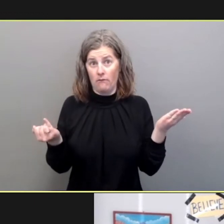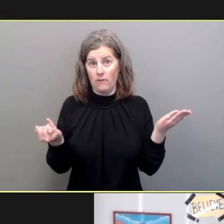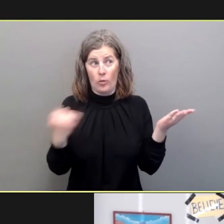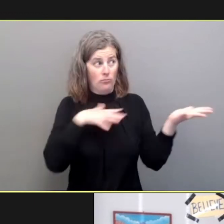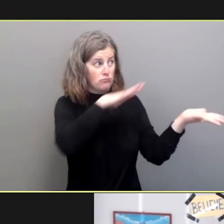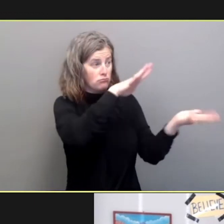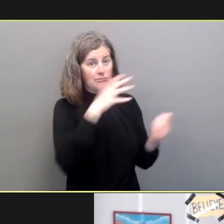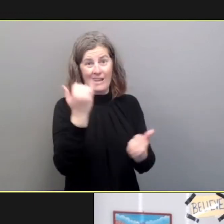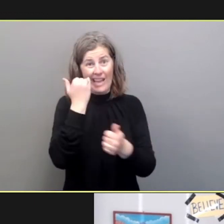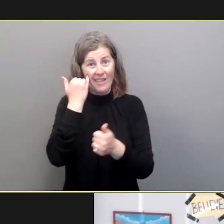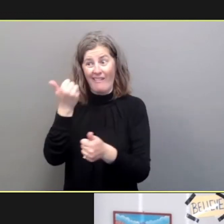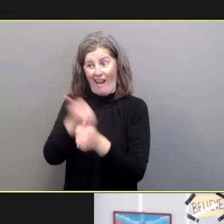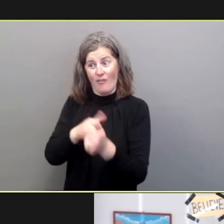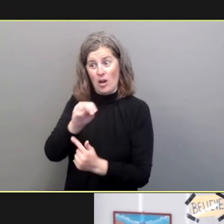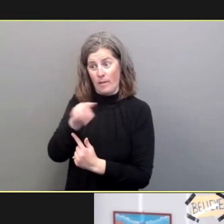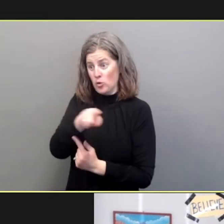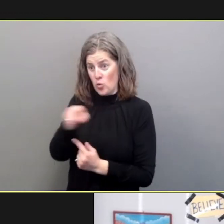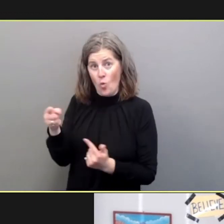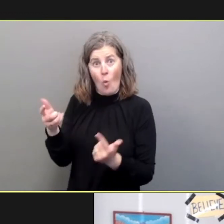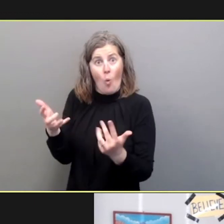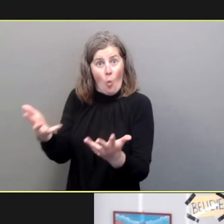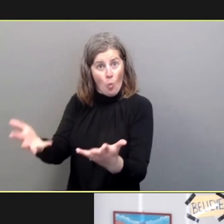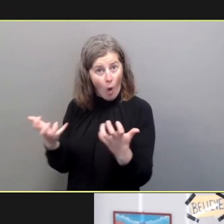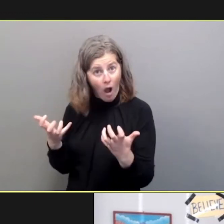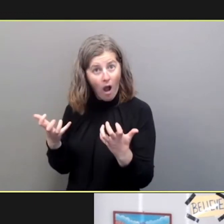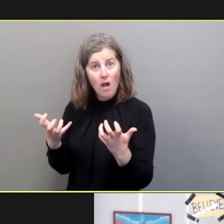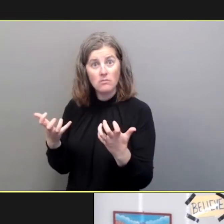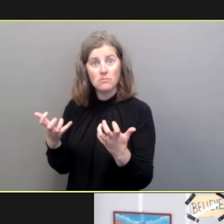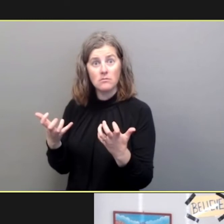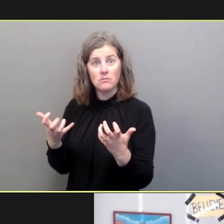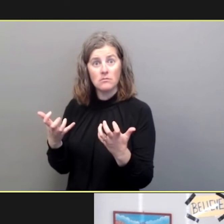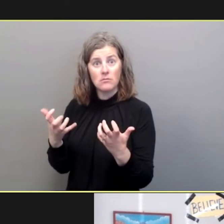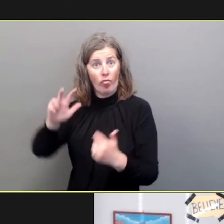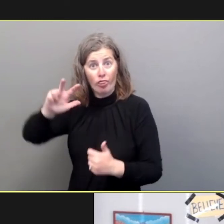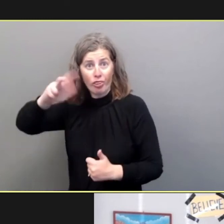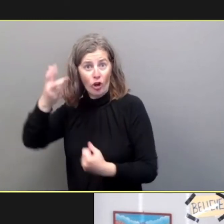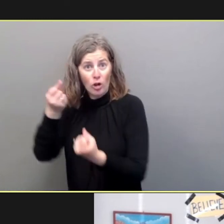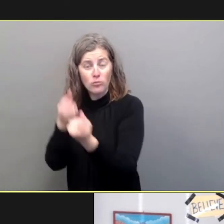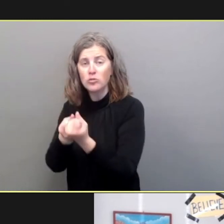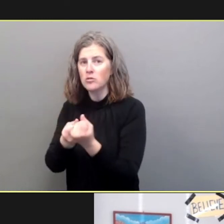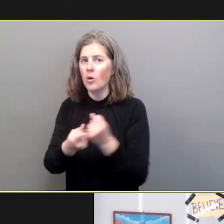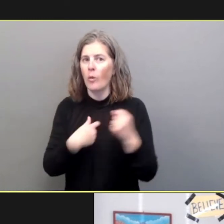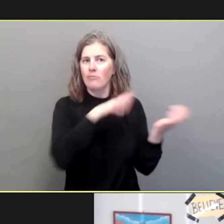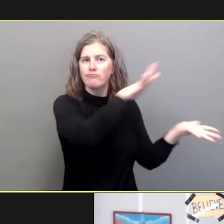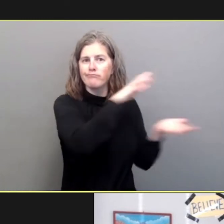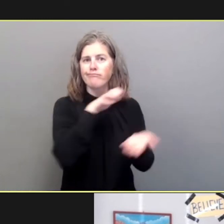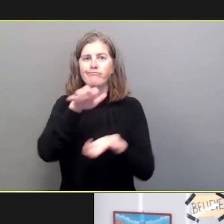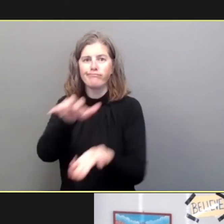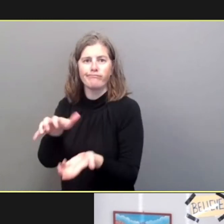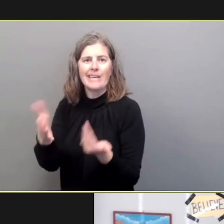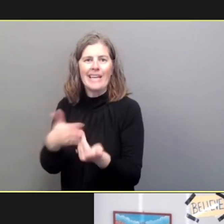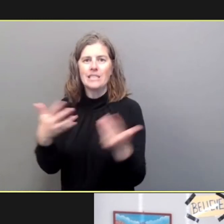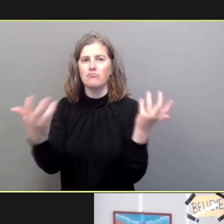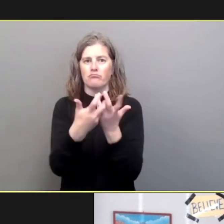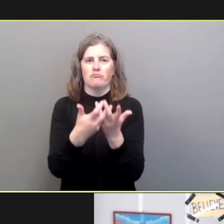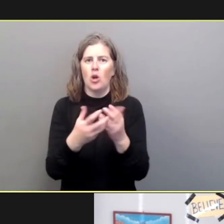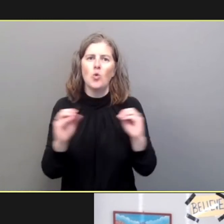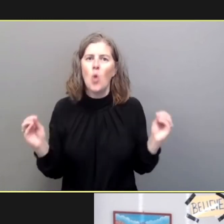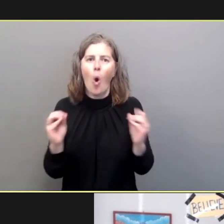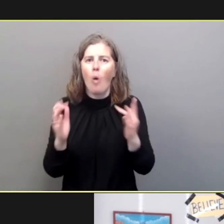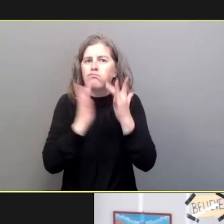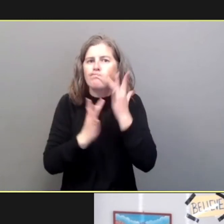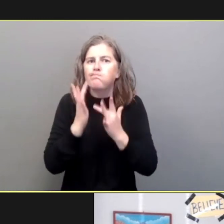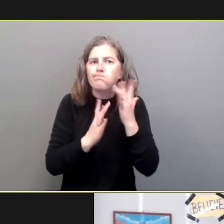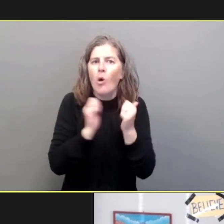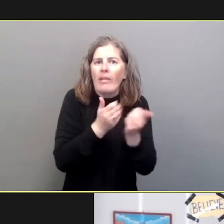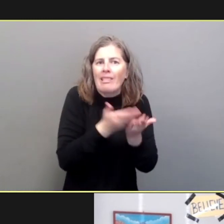New Mexican who wanted to be given a booster, we can get those vaccines. So that's not a rate limiting